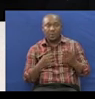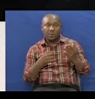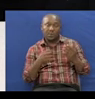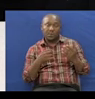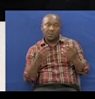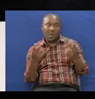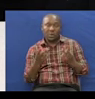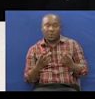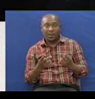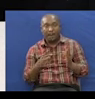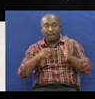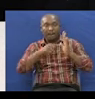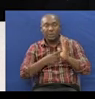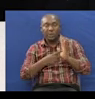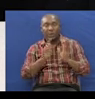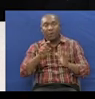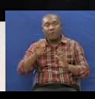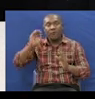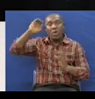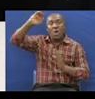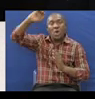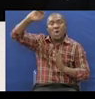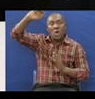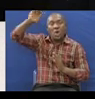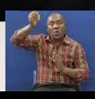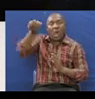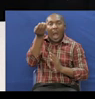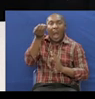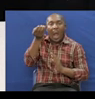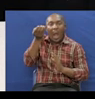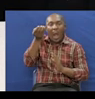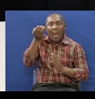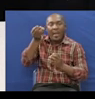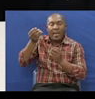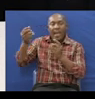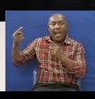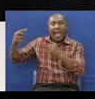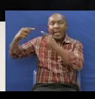But also, a point of the lunar eclipse.